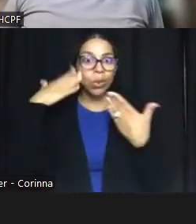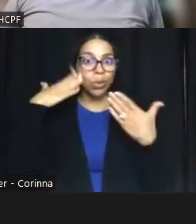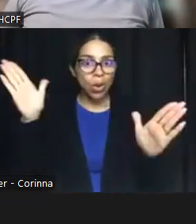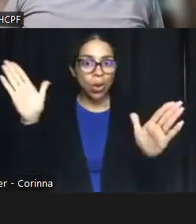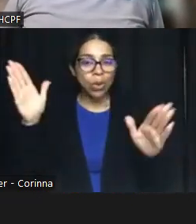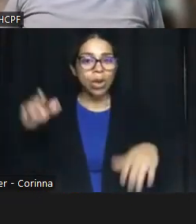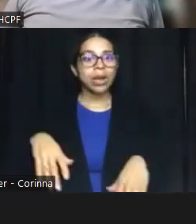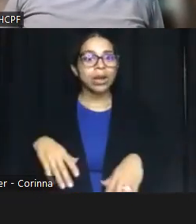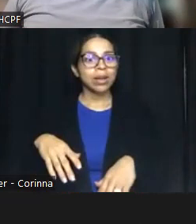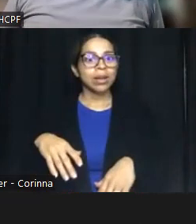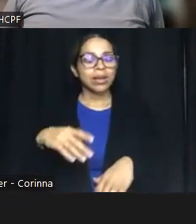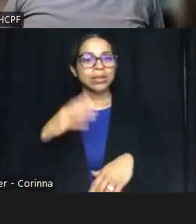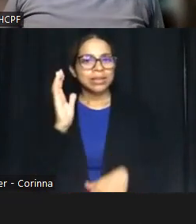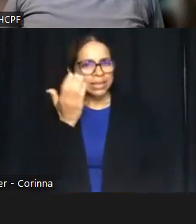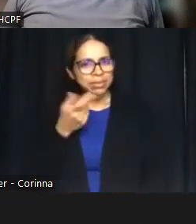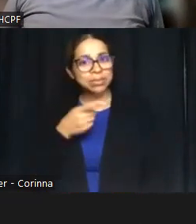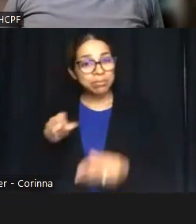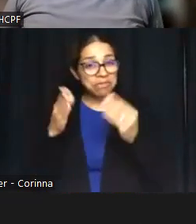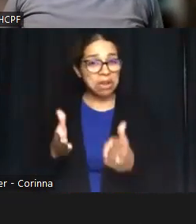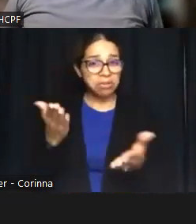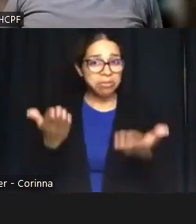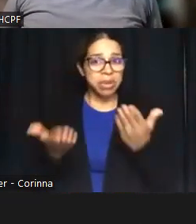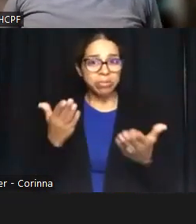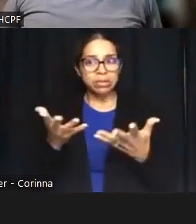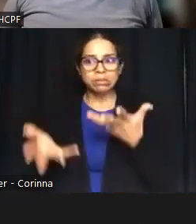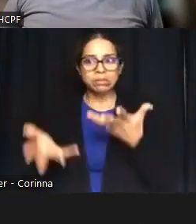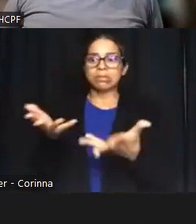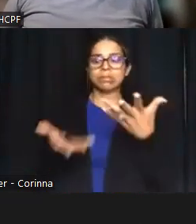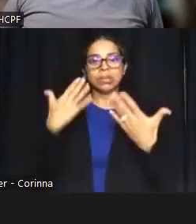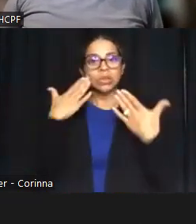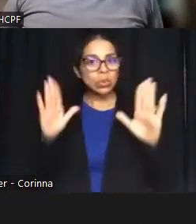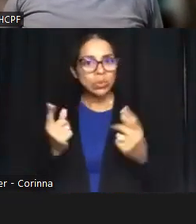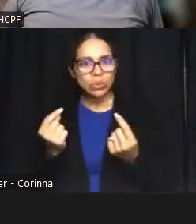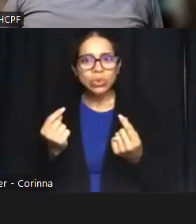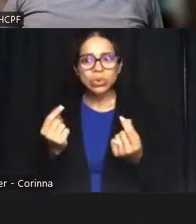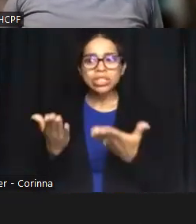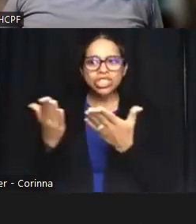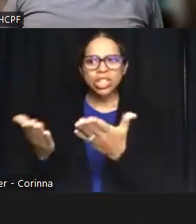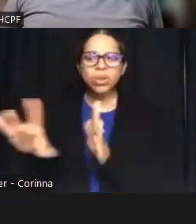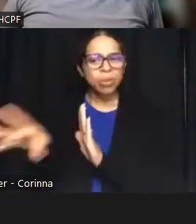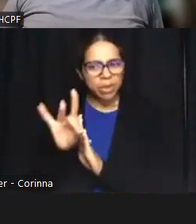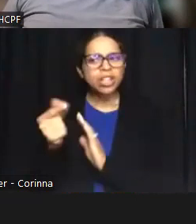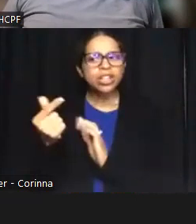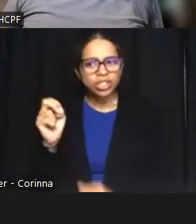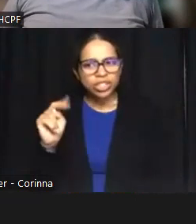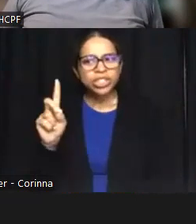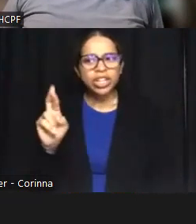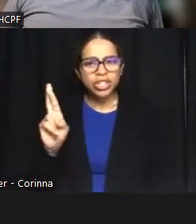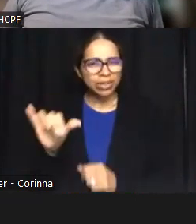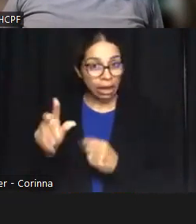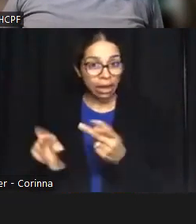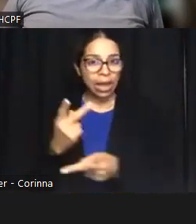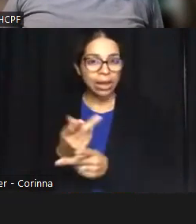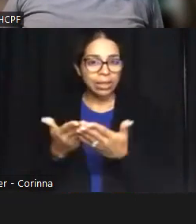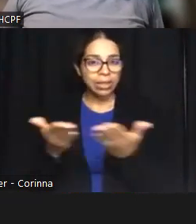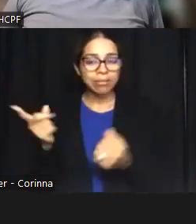the providers know what to do with that and maybe make some suggestions to pick a gender kind of thing. But they did ask me to carry their voice